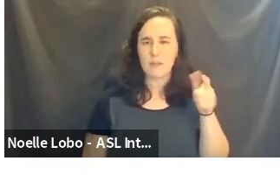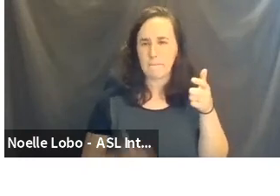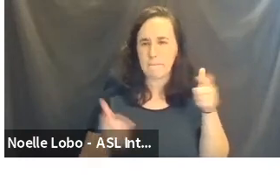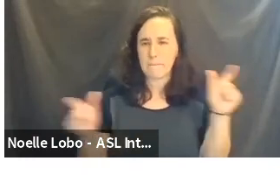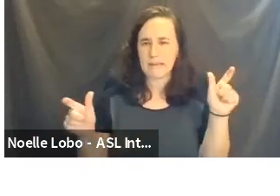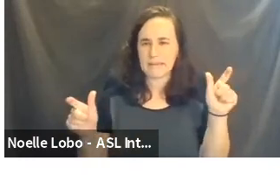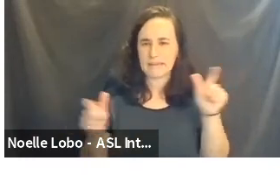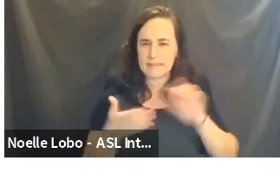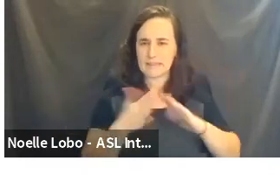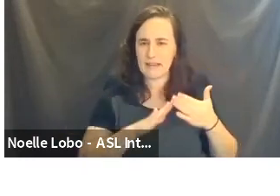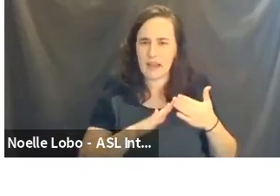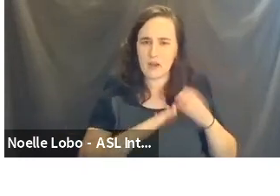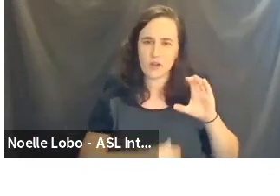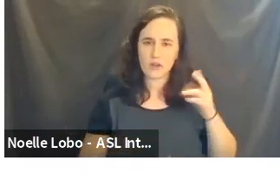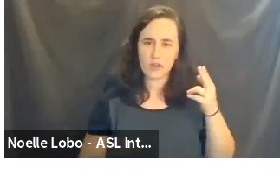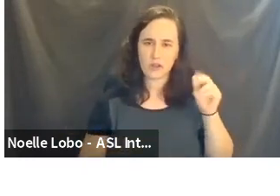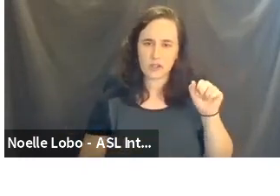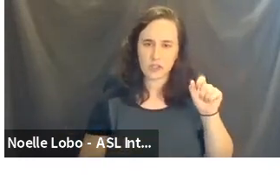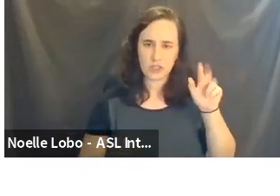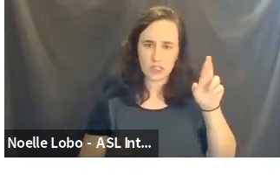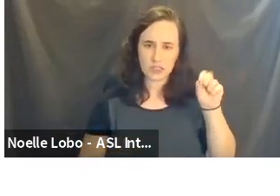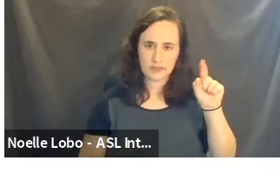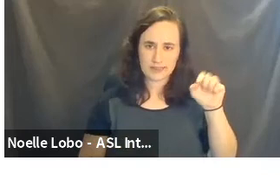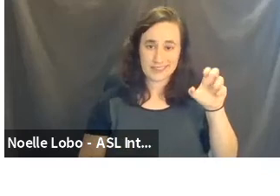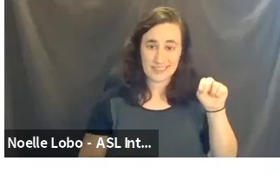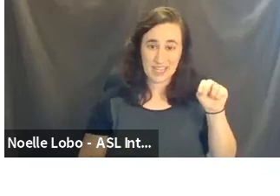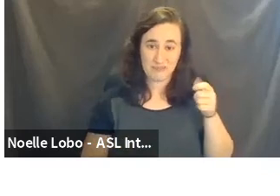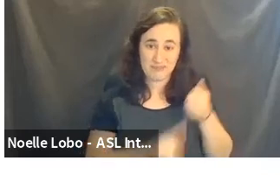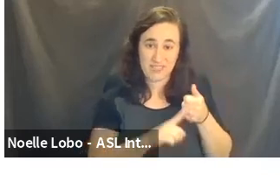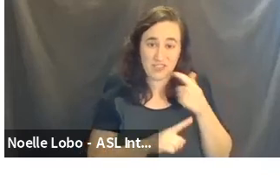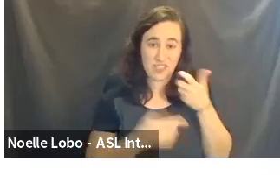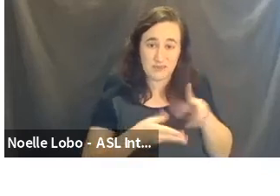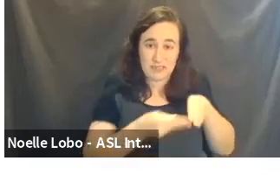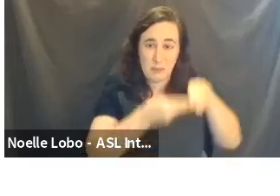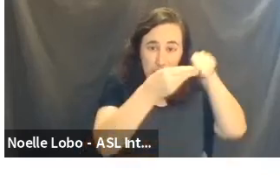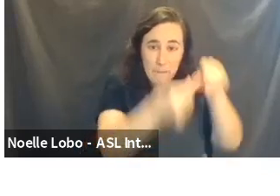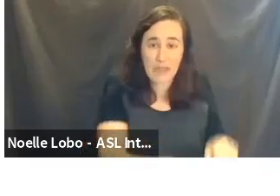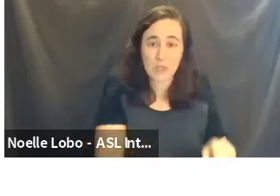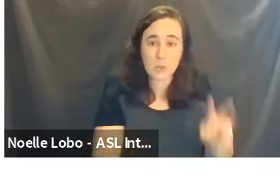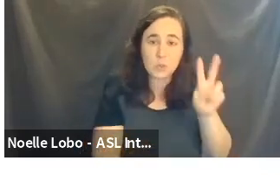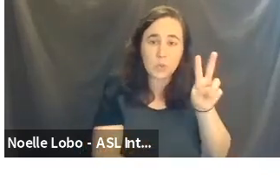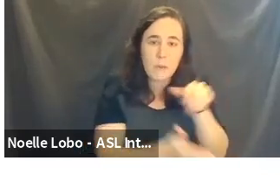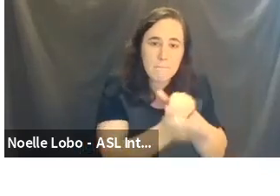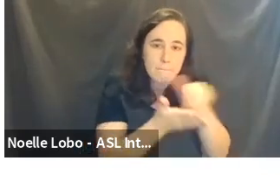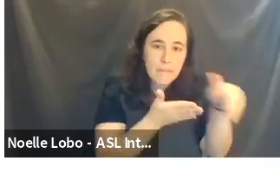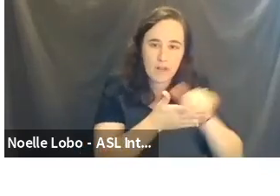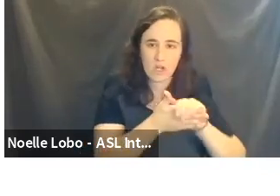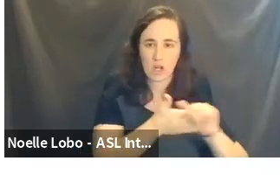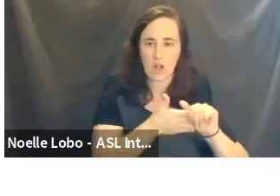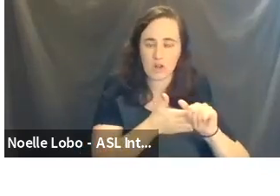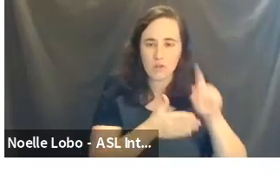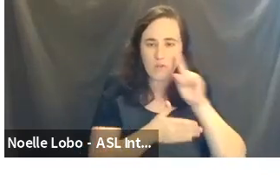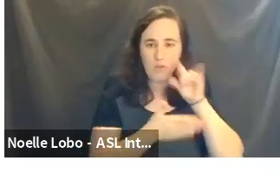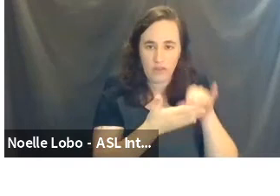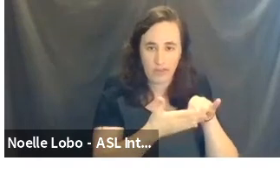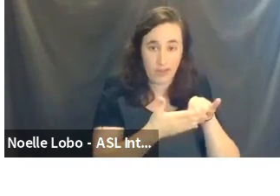50,000 kids, I believe has just spent $2 million on plexiglass alone. That doesn't include